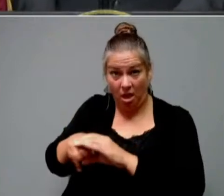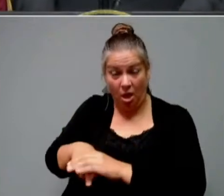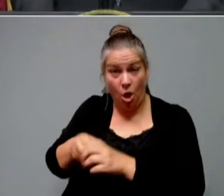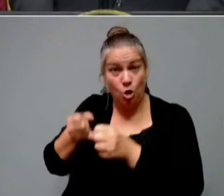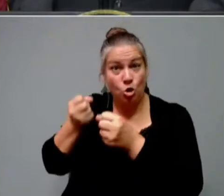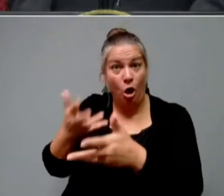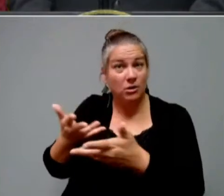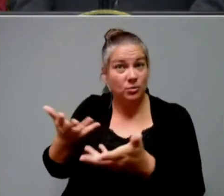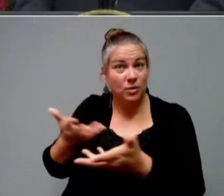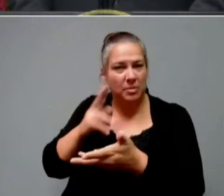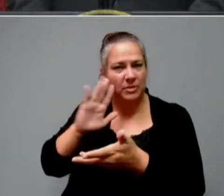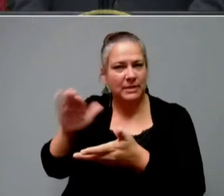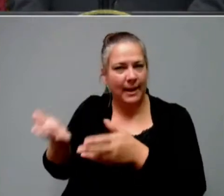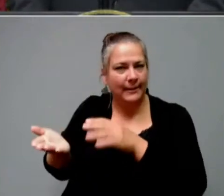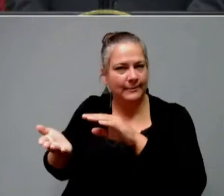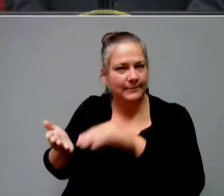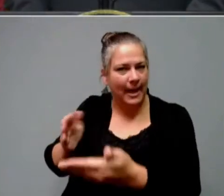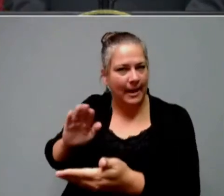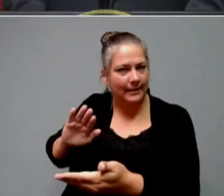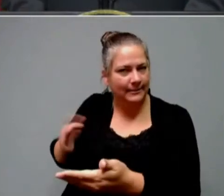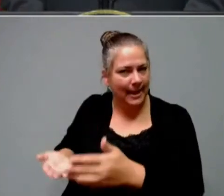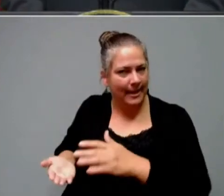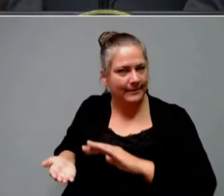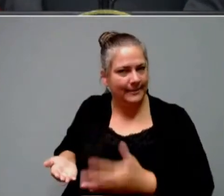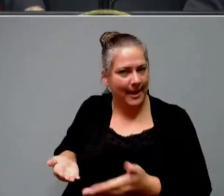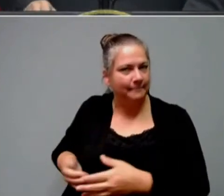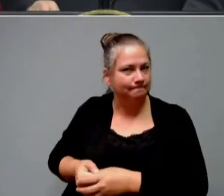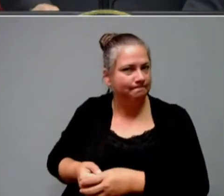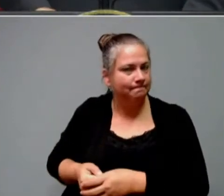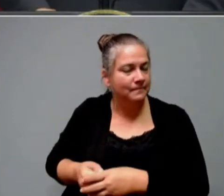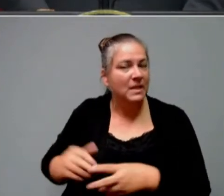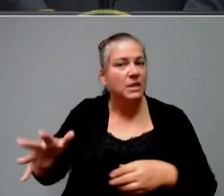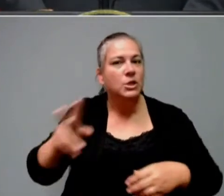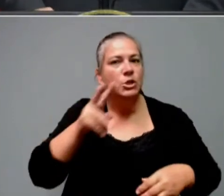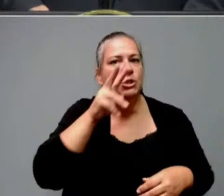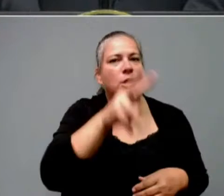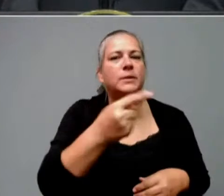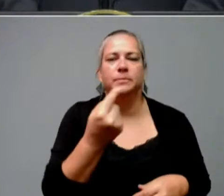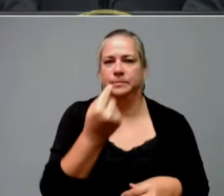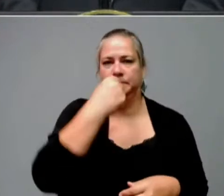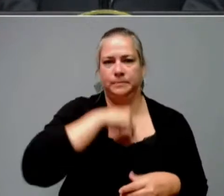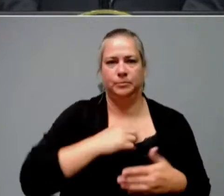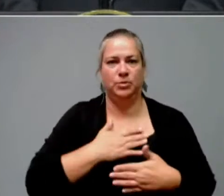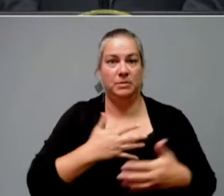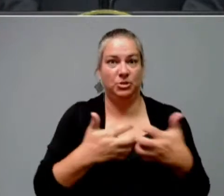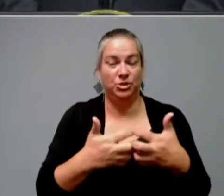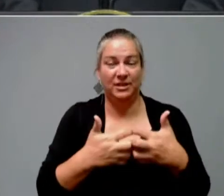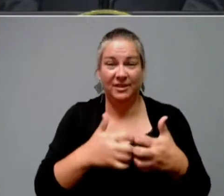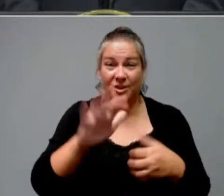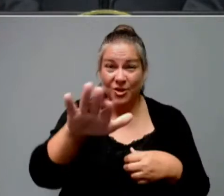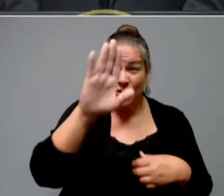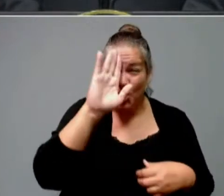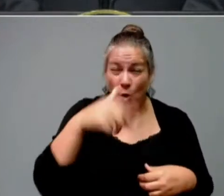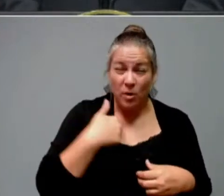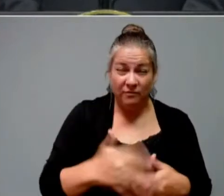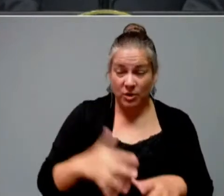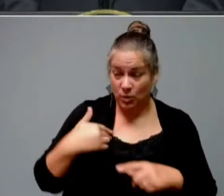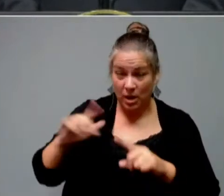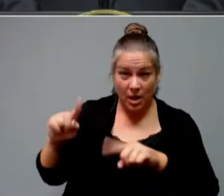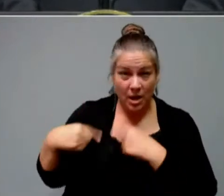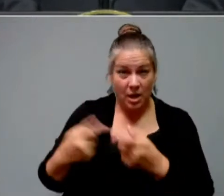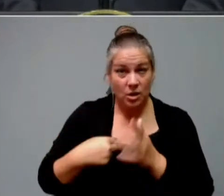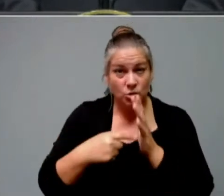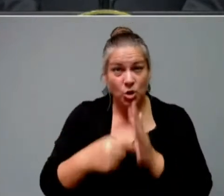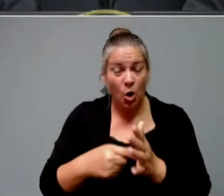home. COVID patients on a ventilator. I don't know how many doctors we need to show intubating someone while they